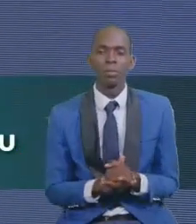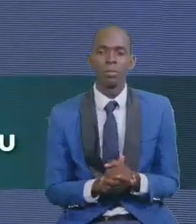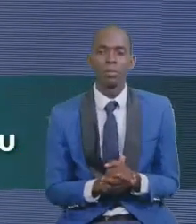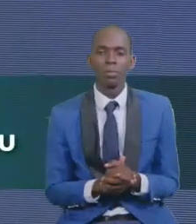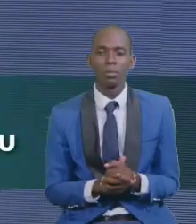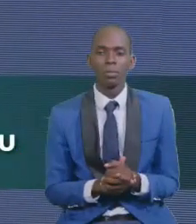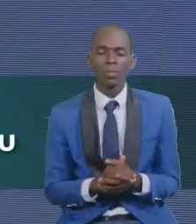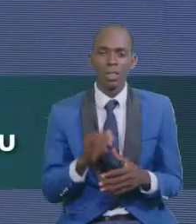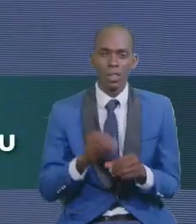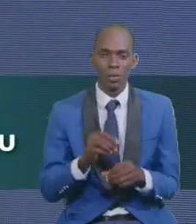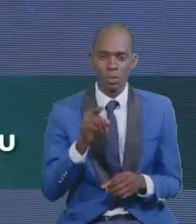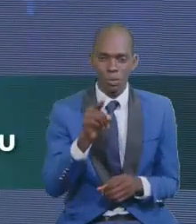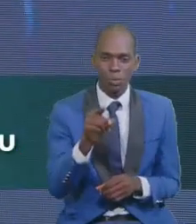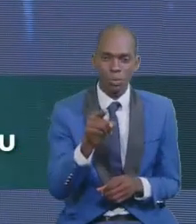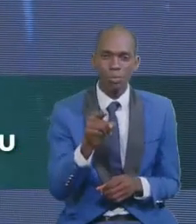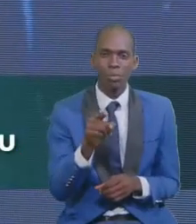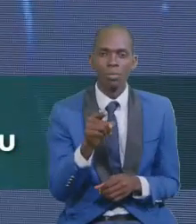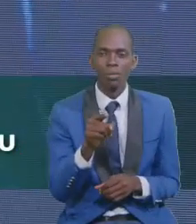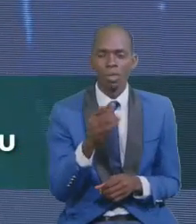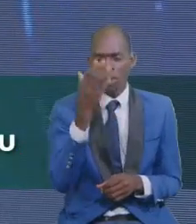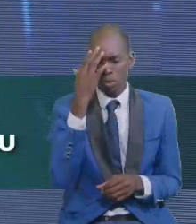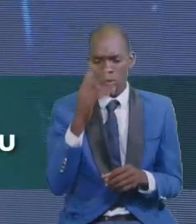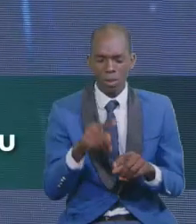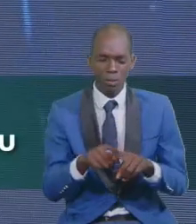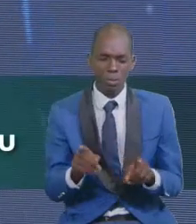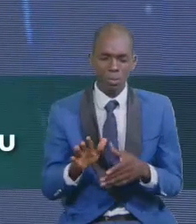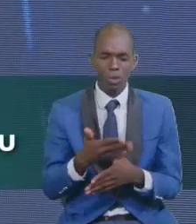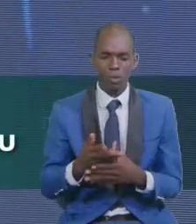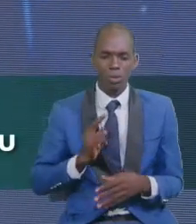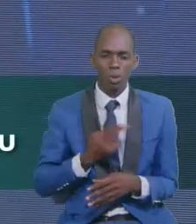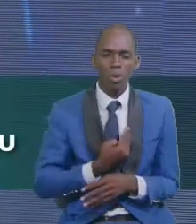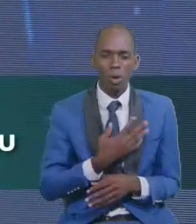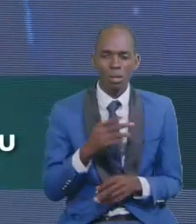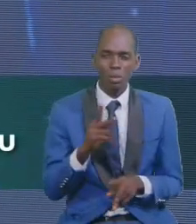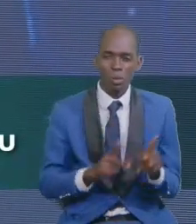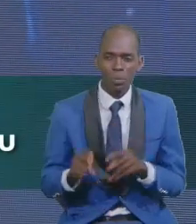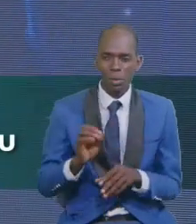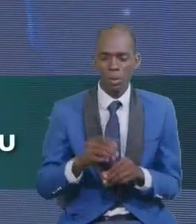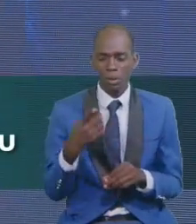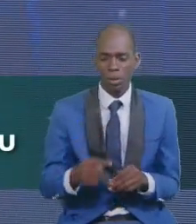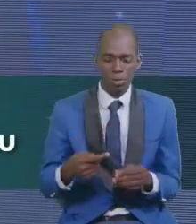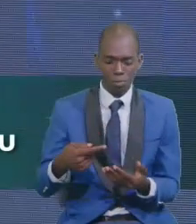in you. You know the difference between us and the people in the gospel time?